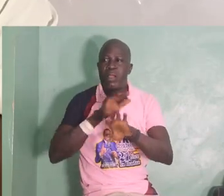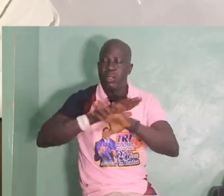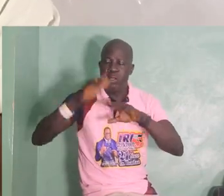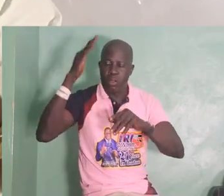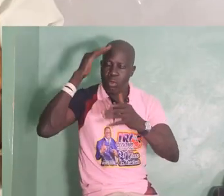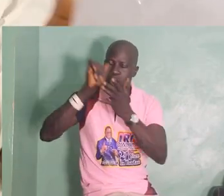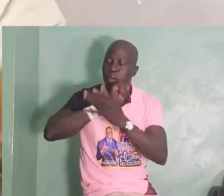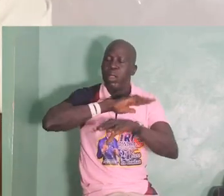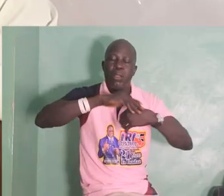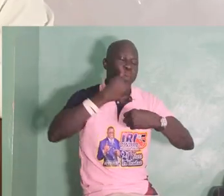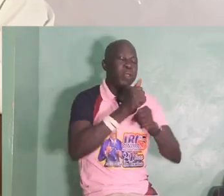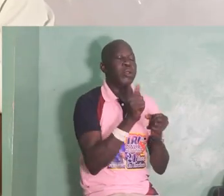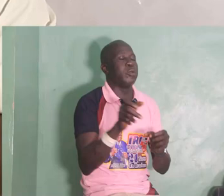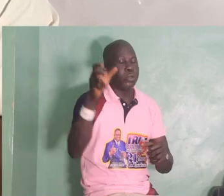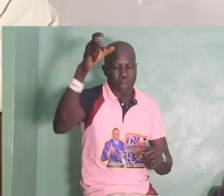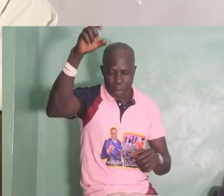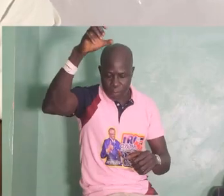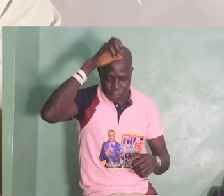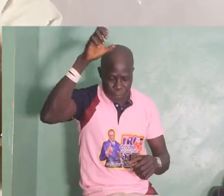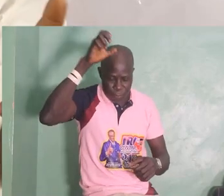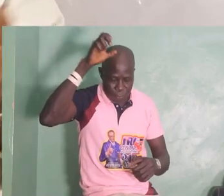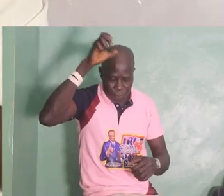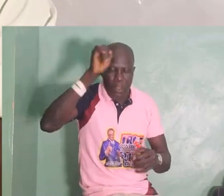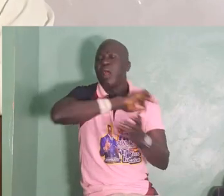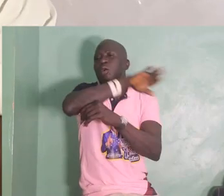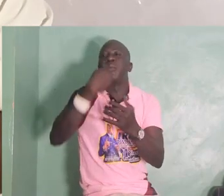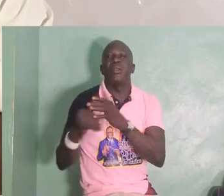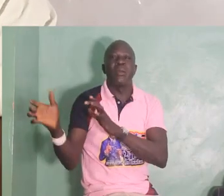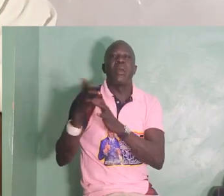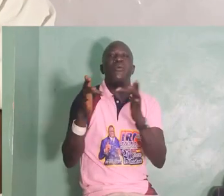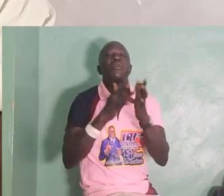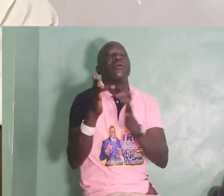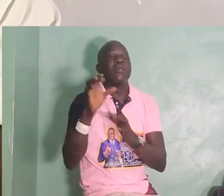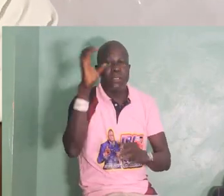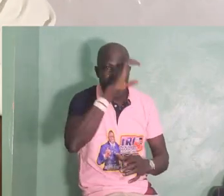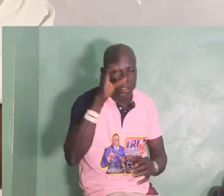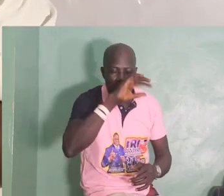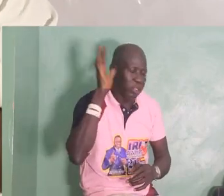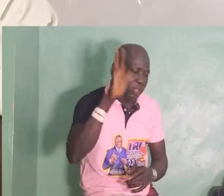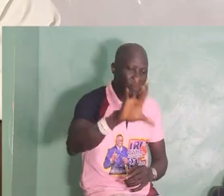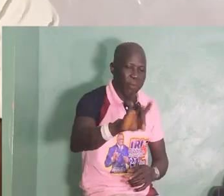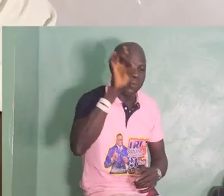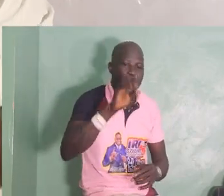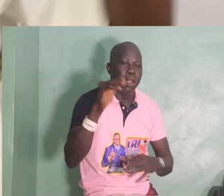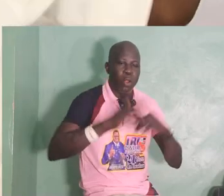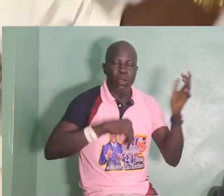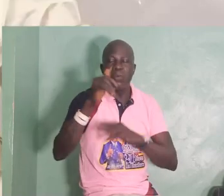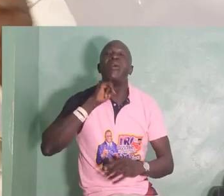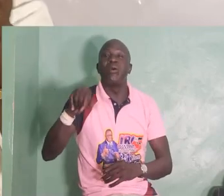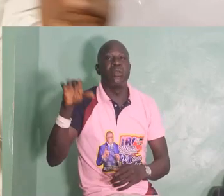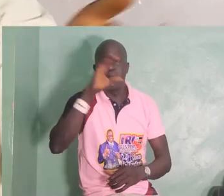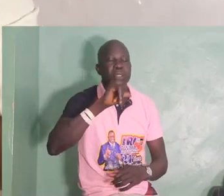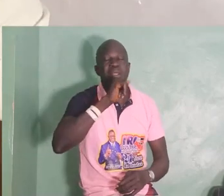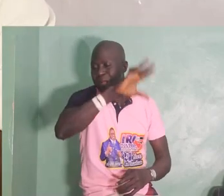Later rise. Akoko re de tan. Your time is at hand. Your time is at hand. Gbogbo we te wa ni ipo esan. Every day come